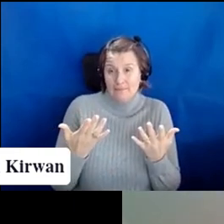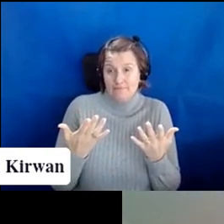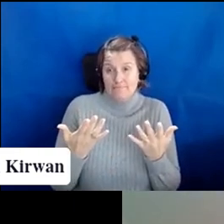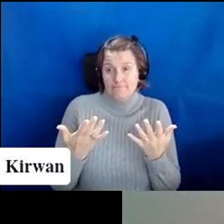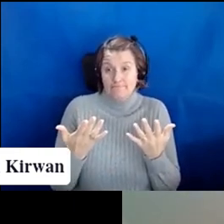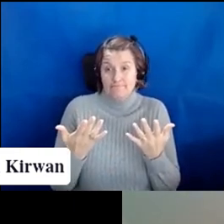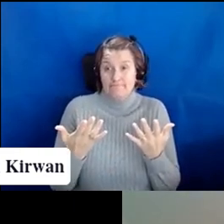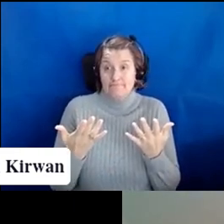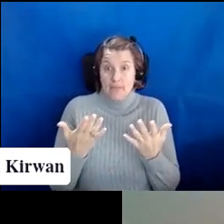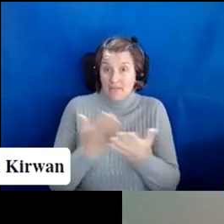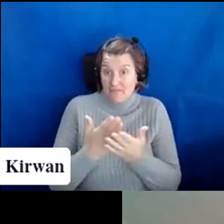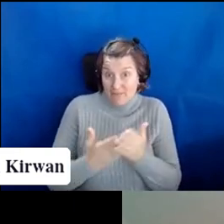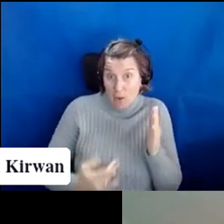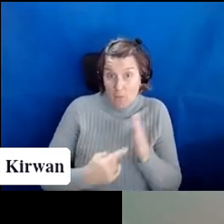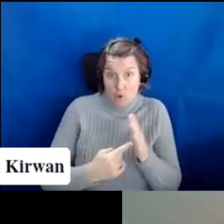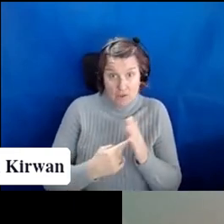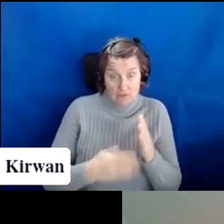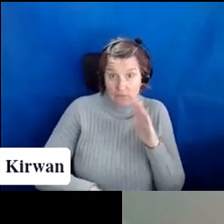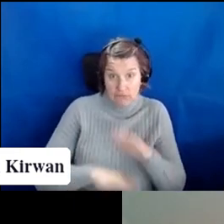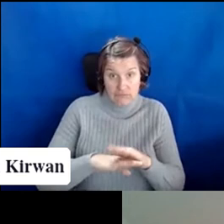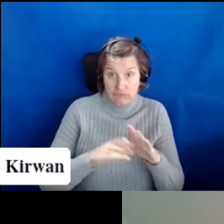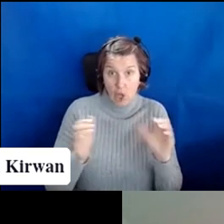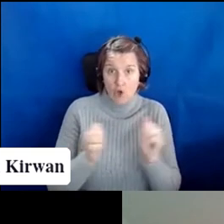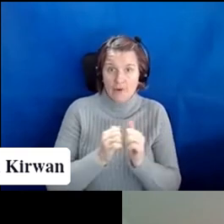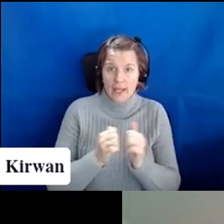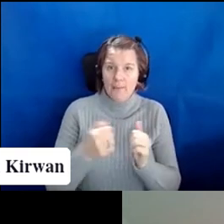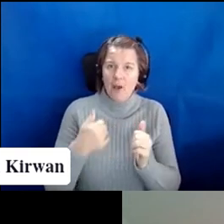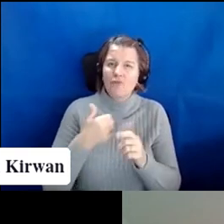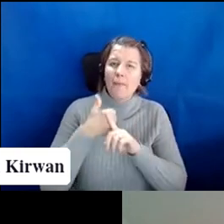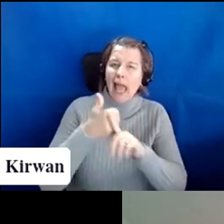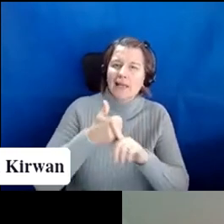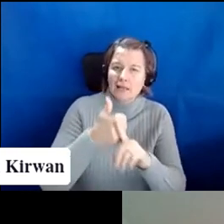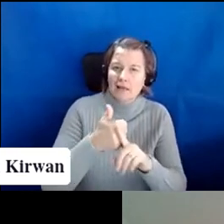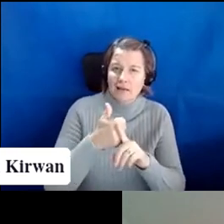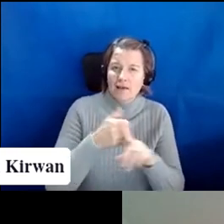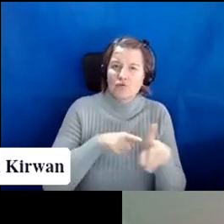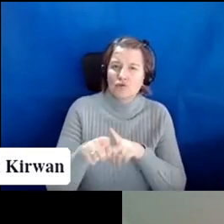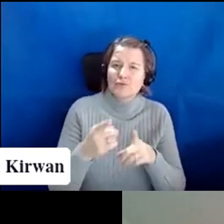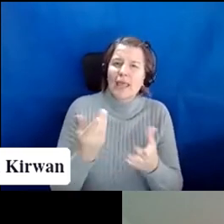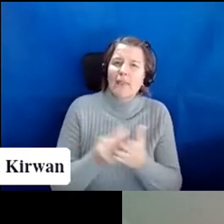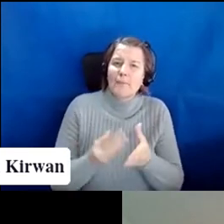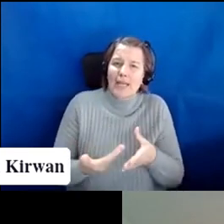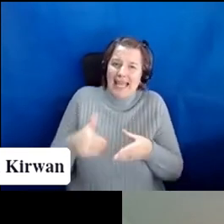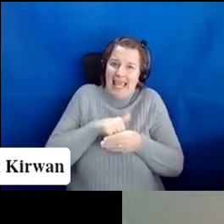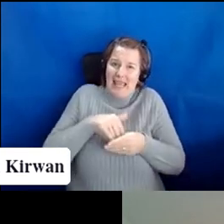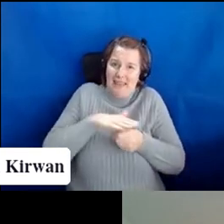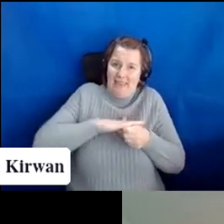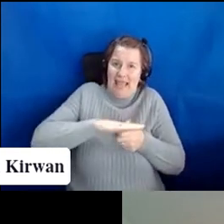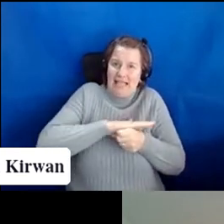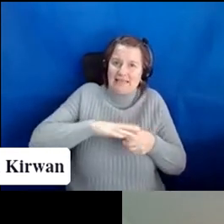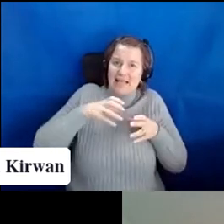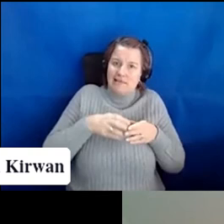In the way, very, very important, I totally agree with that. But I'm a firm advocate of keeping all the money within the sector. So I disagree